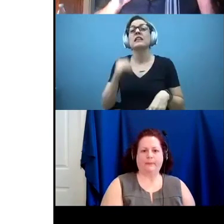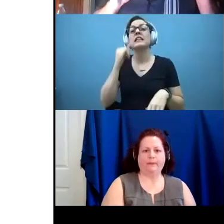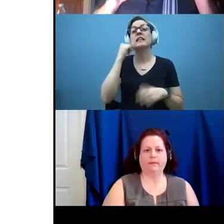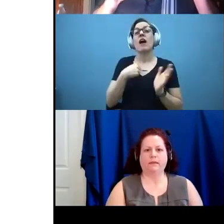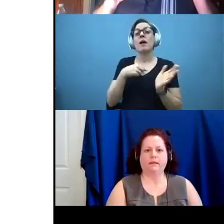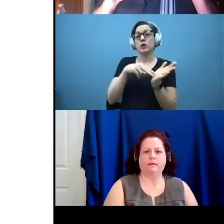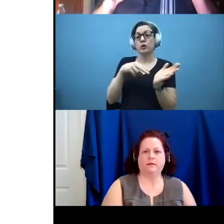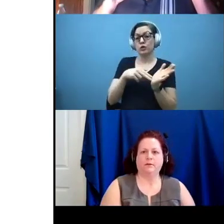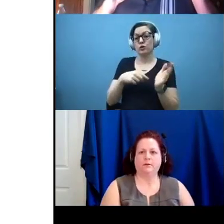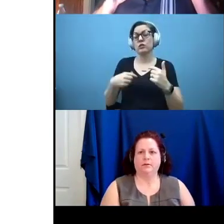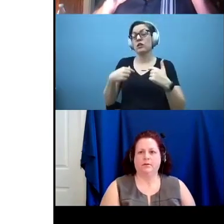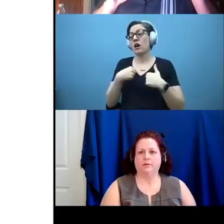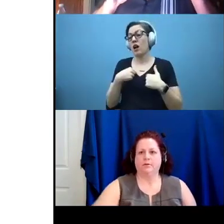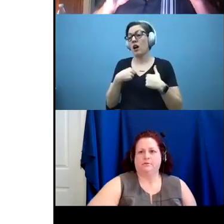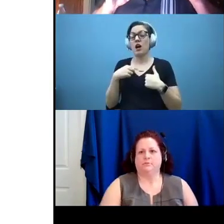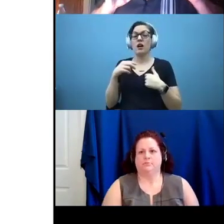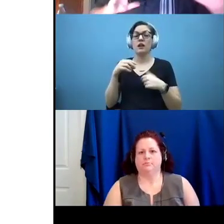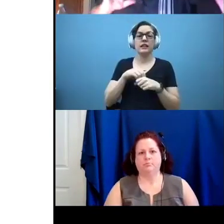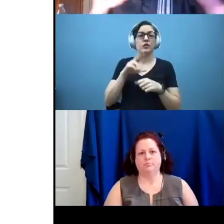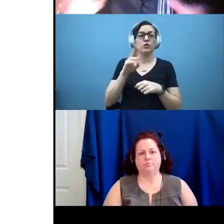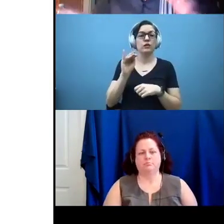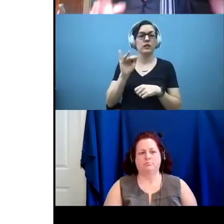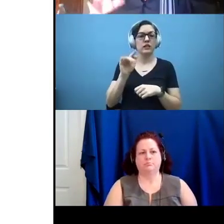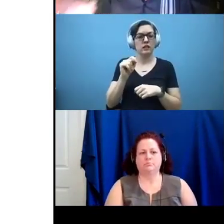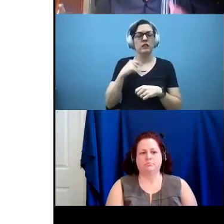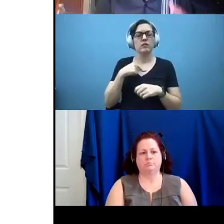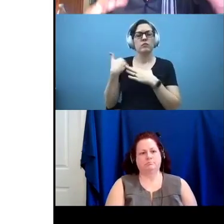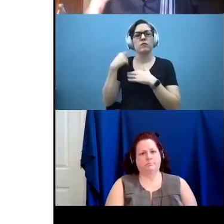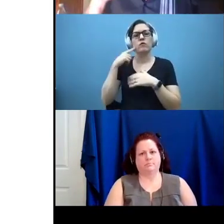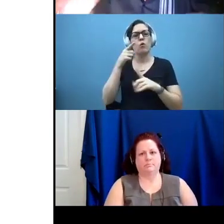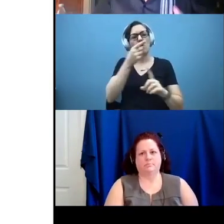responsible for a